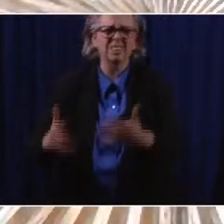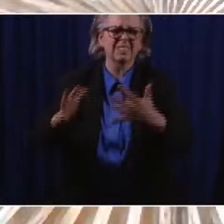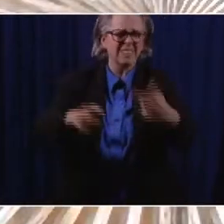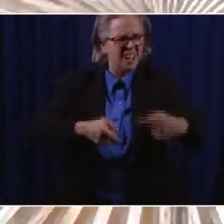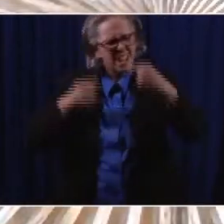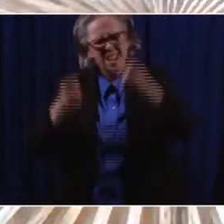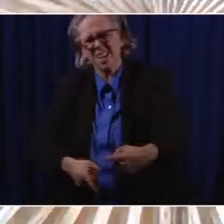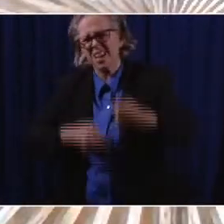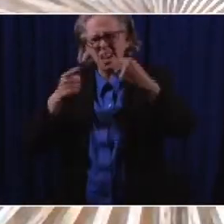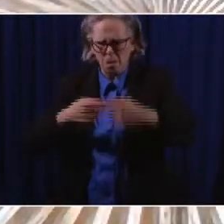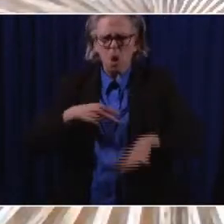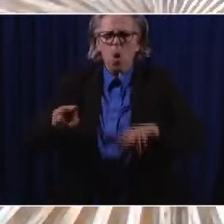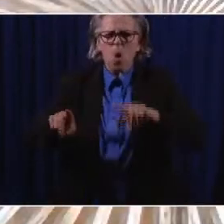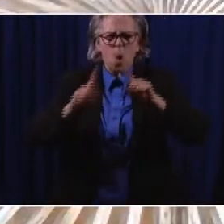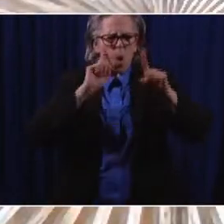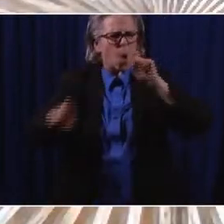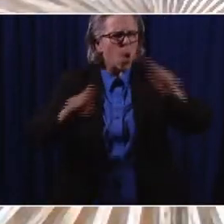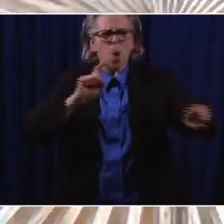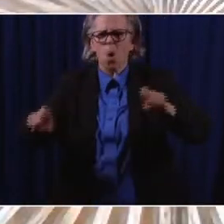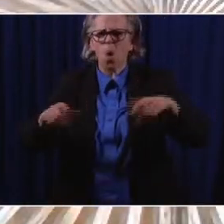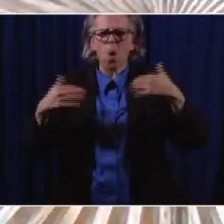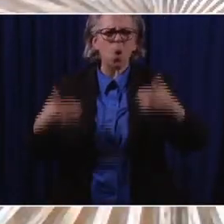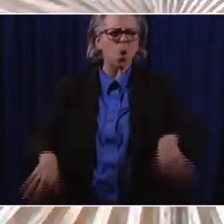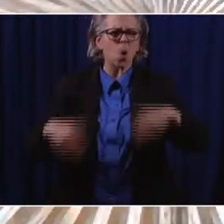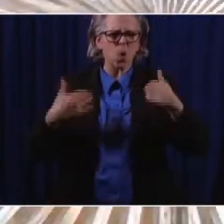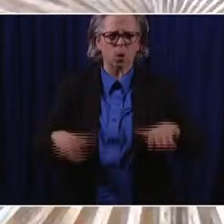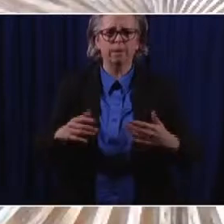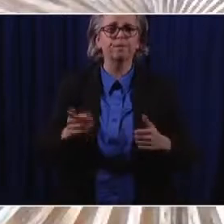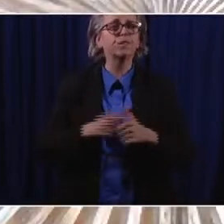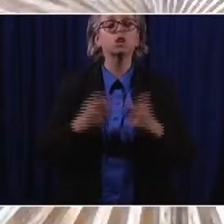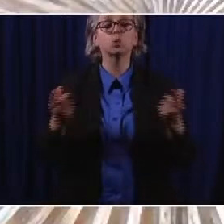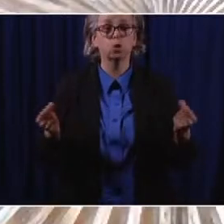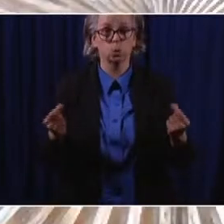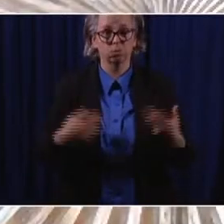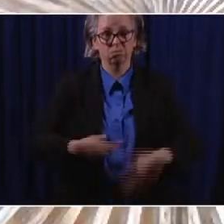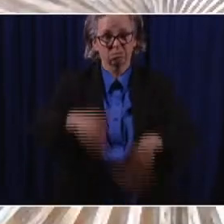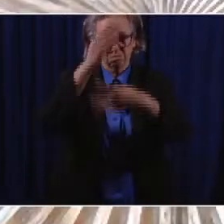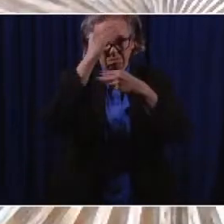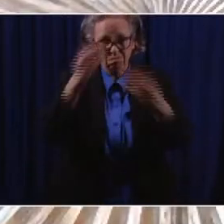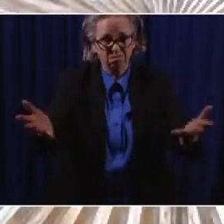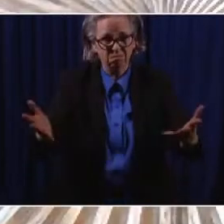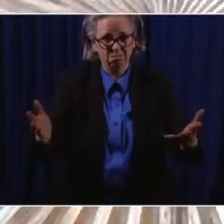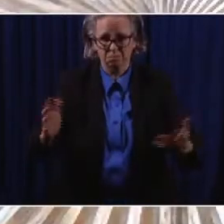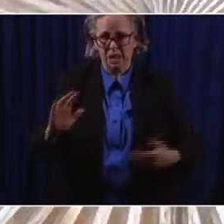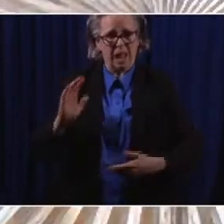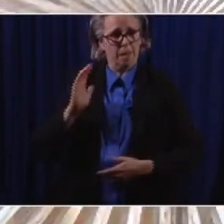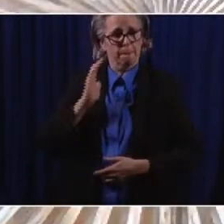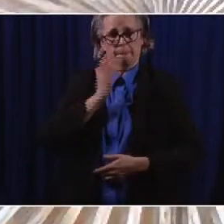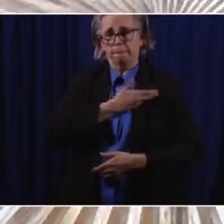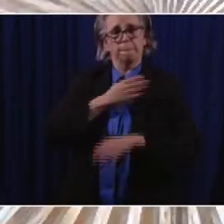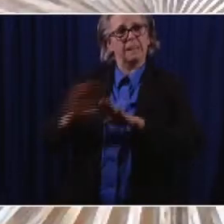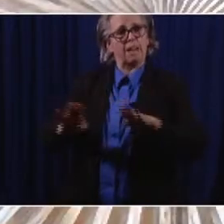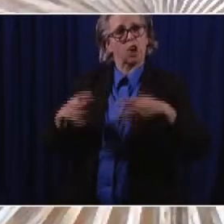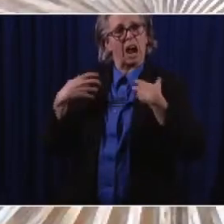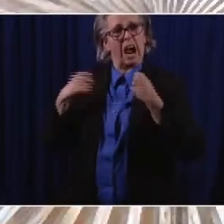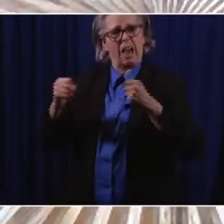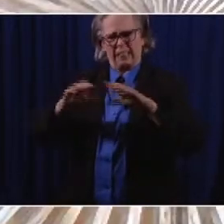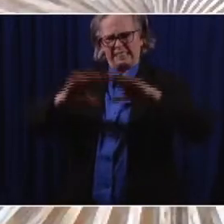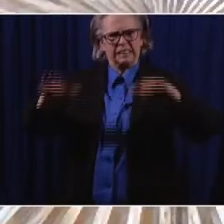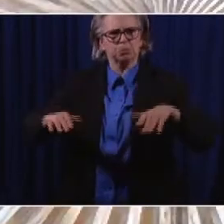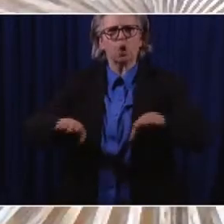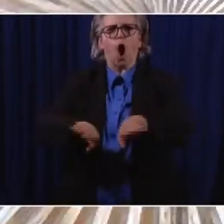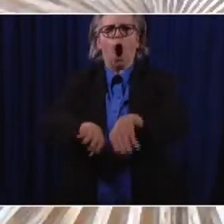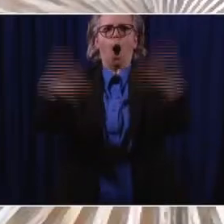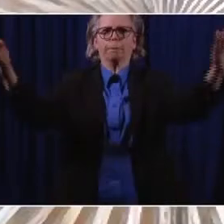folks knew that our behavioral health system is open, and we wanted to make sure that that system remained open and work to be creative